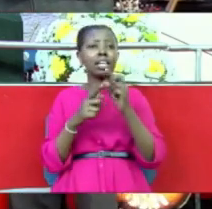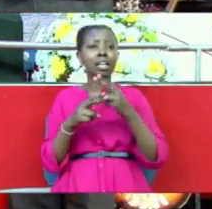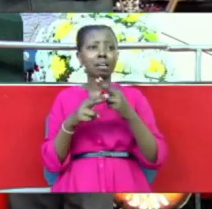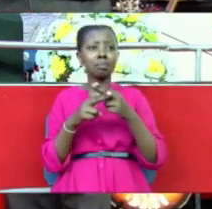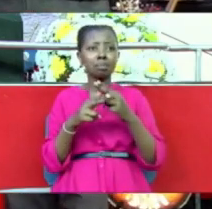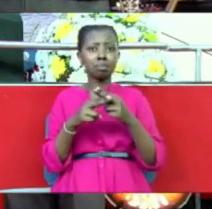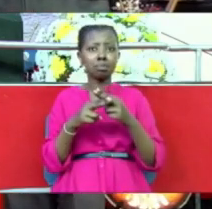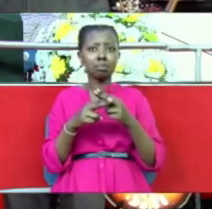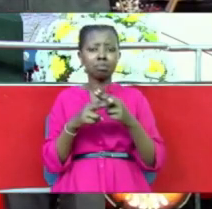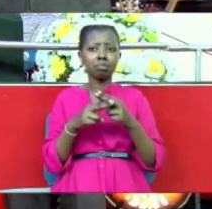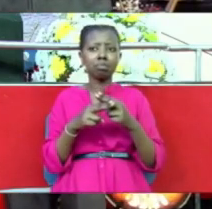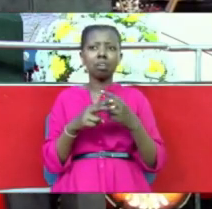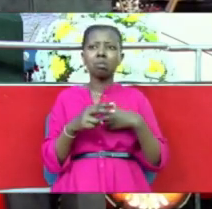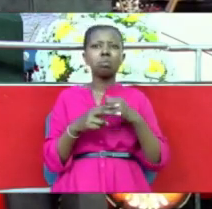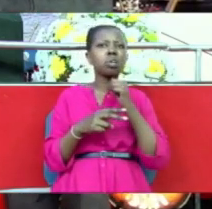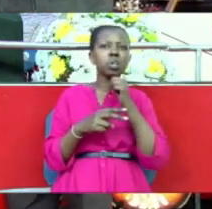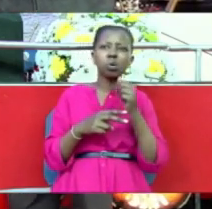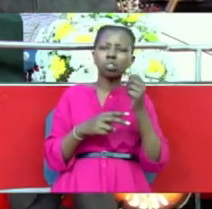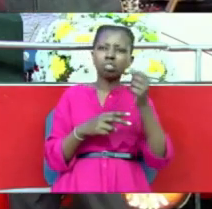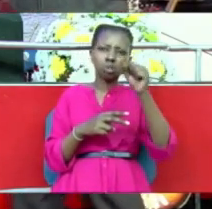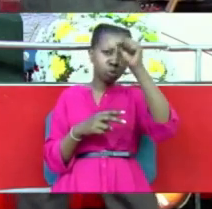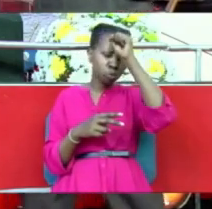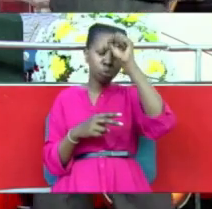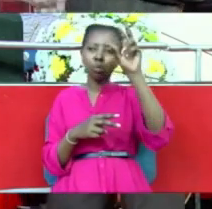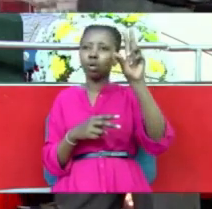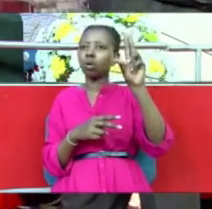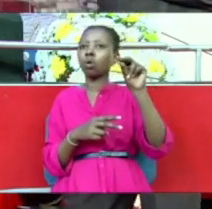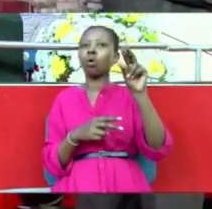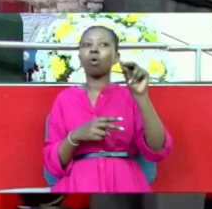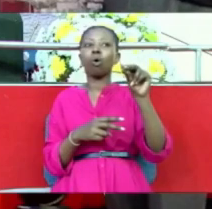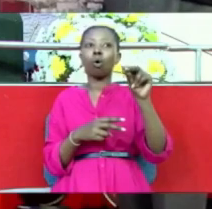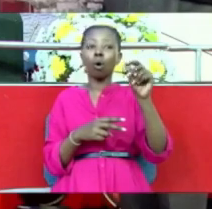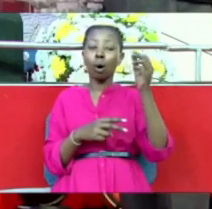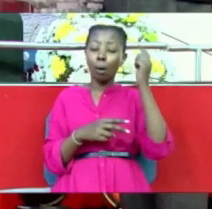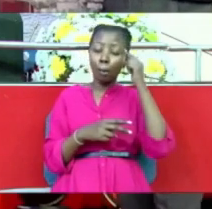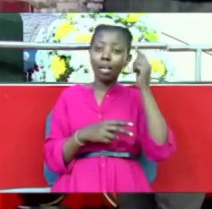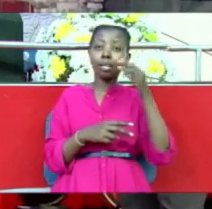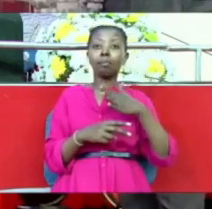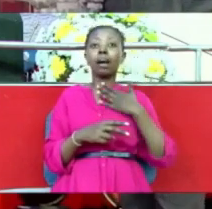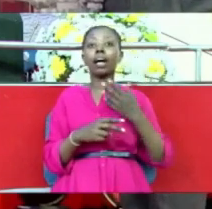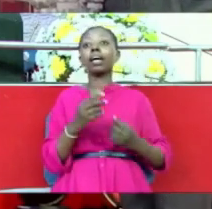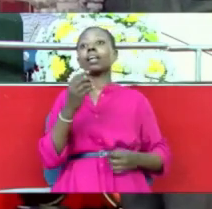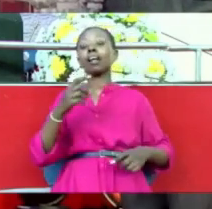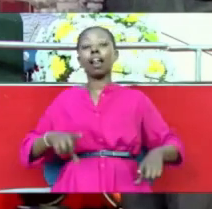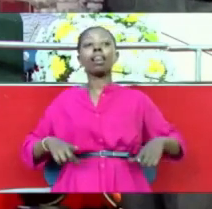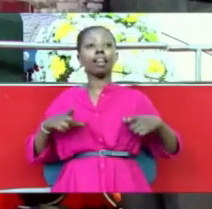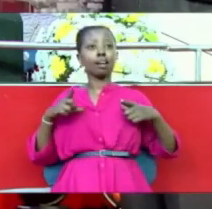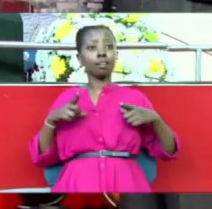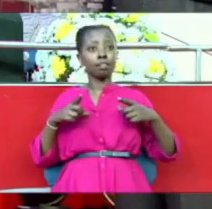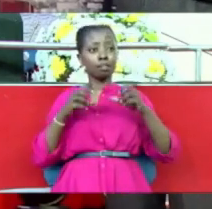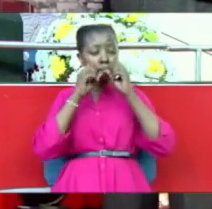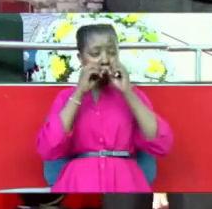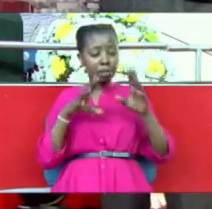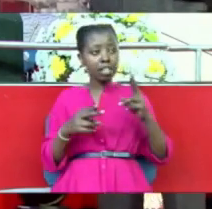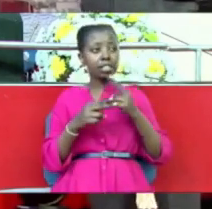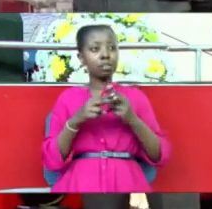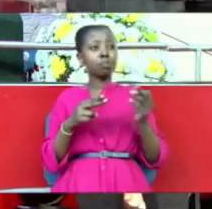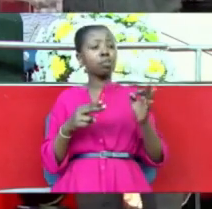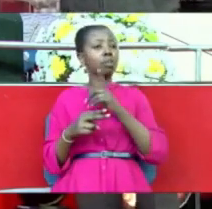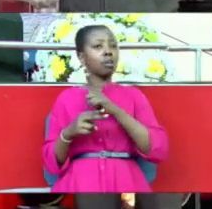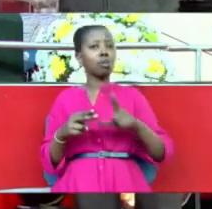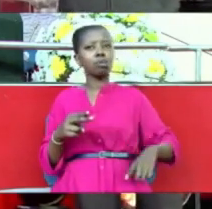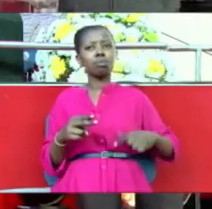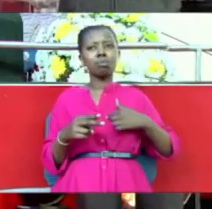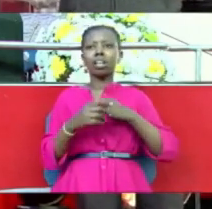sio bongolala. Bongo langu liko hai. Amen. Blessed be the name of the Lord. Amen. I love the